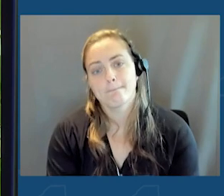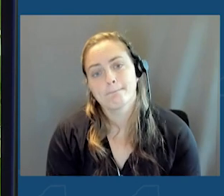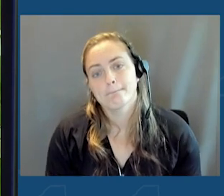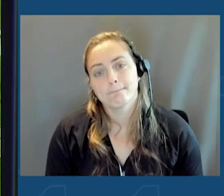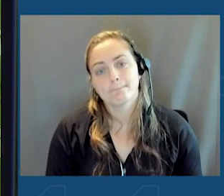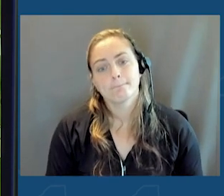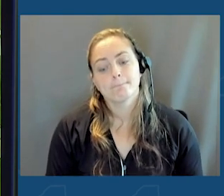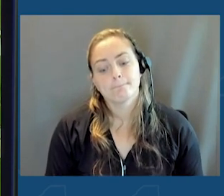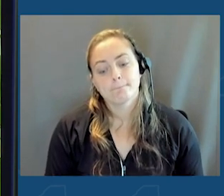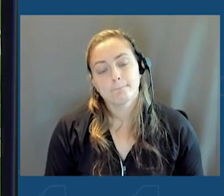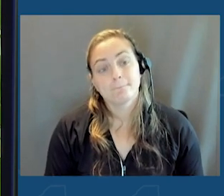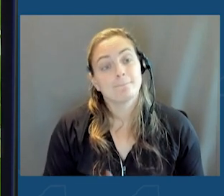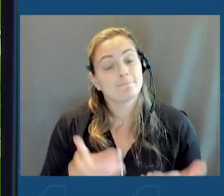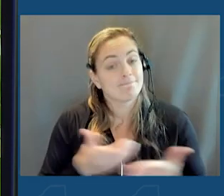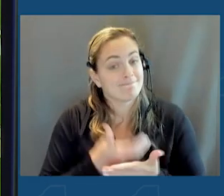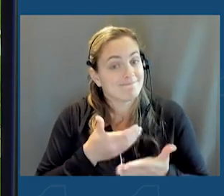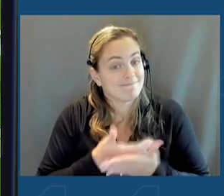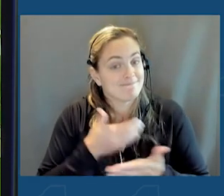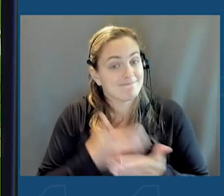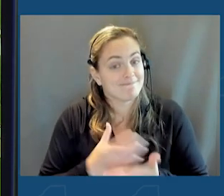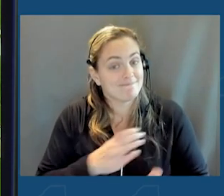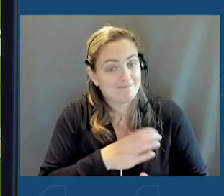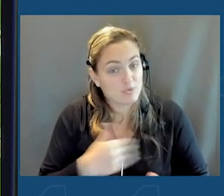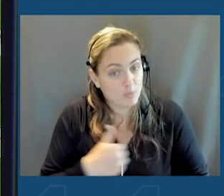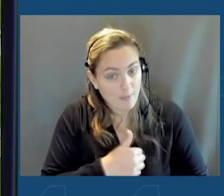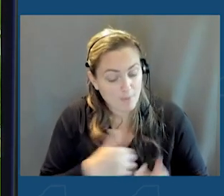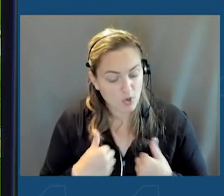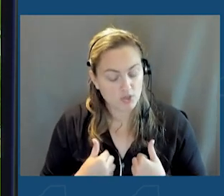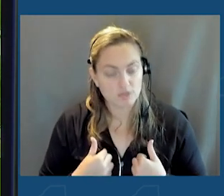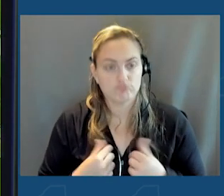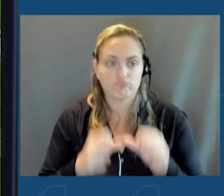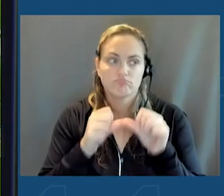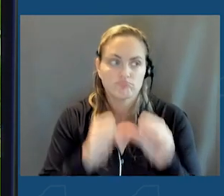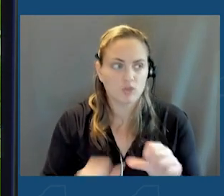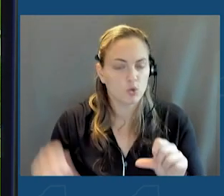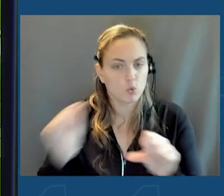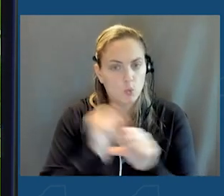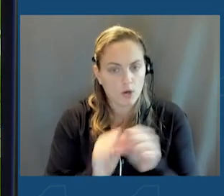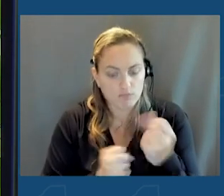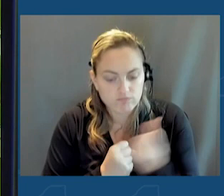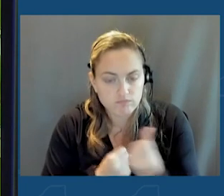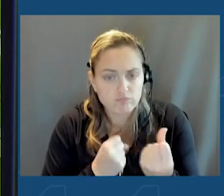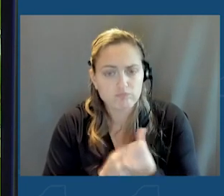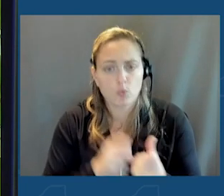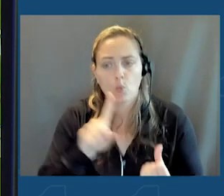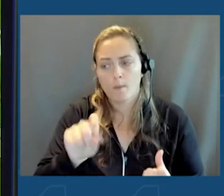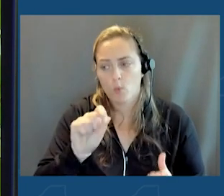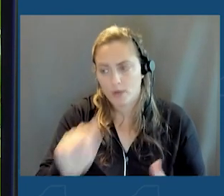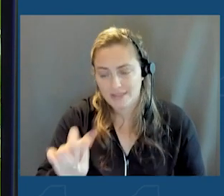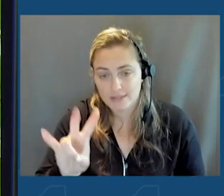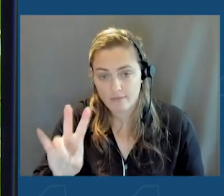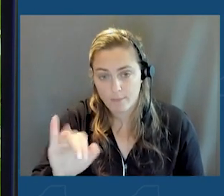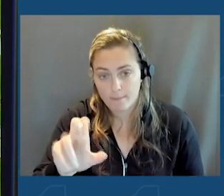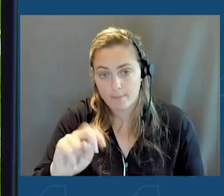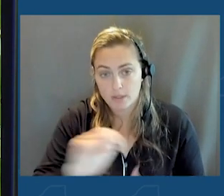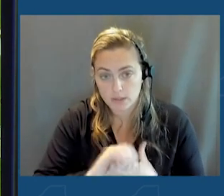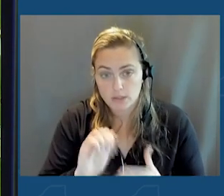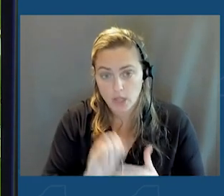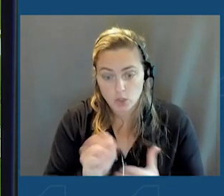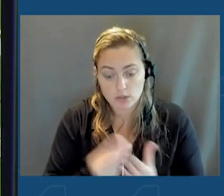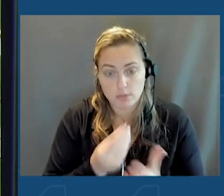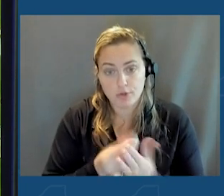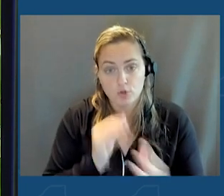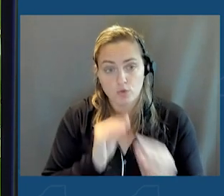As a freshman council member, I continue this work advocating for the $1.7 billion in funding to fix up the